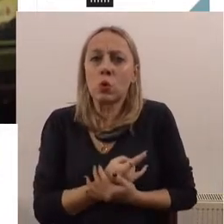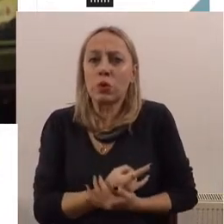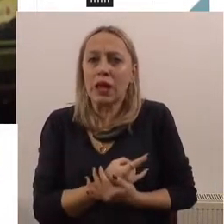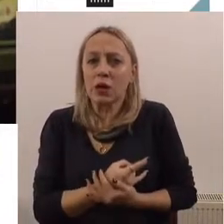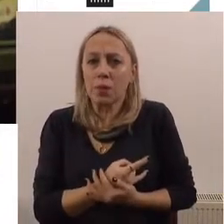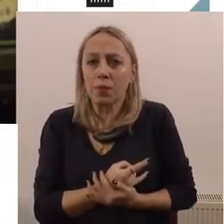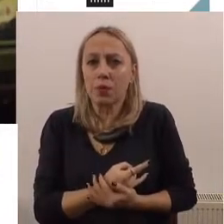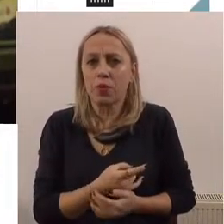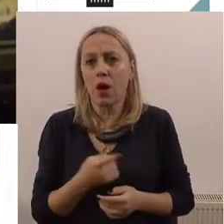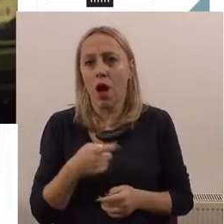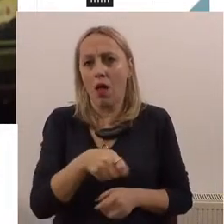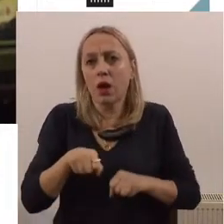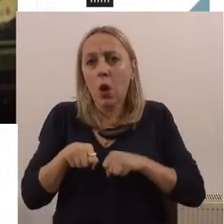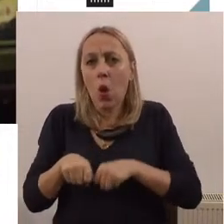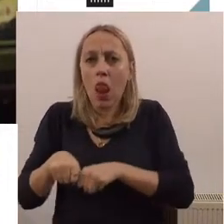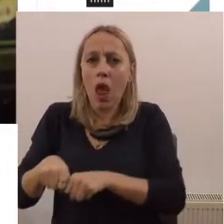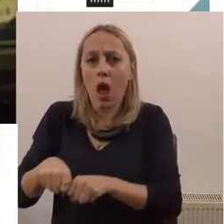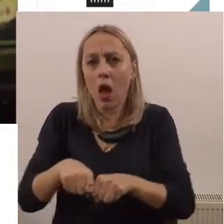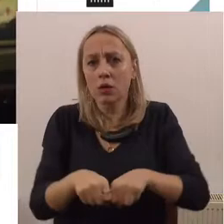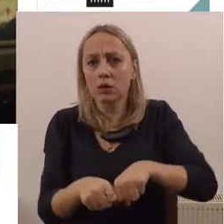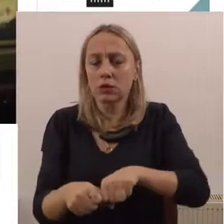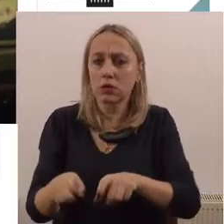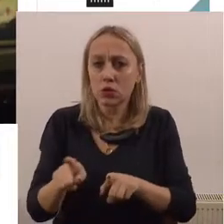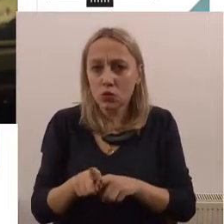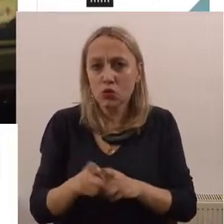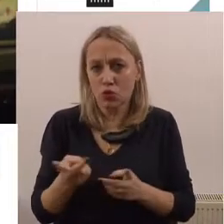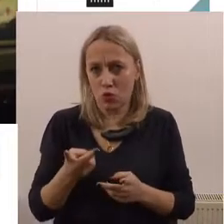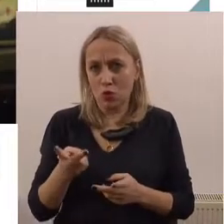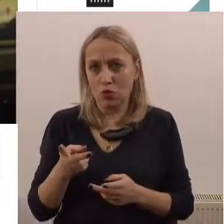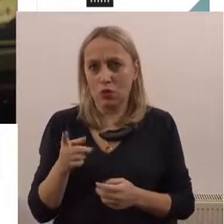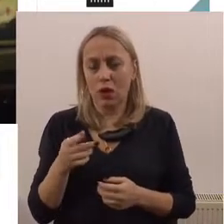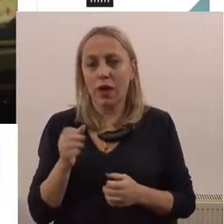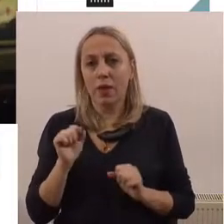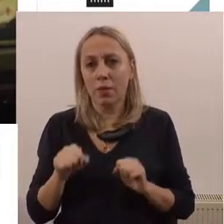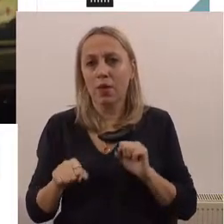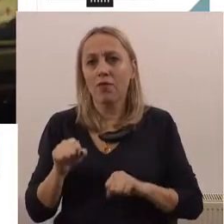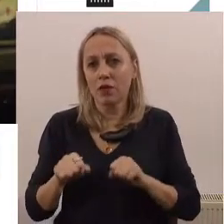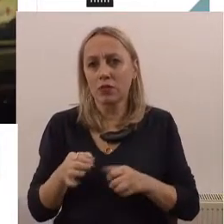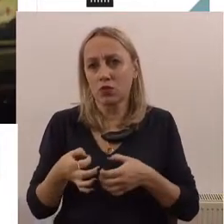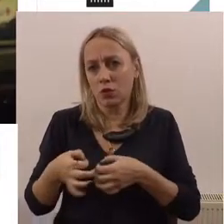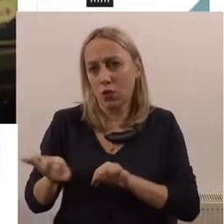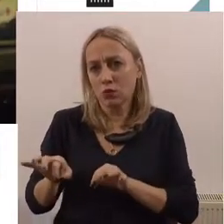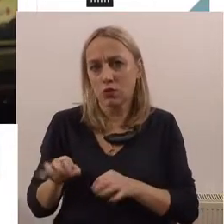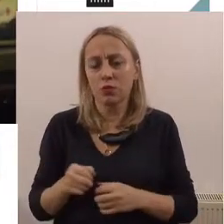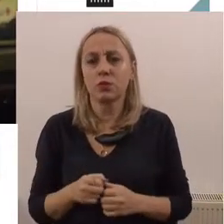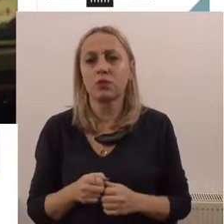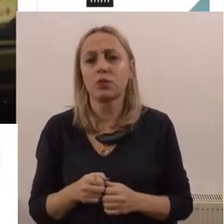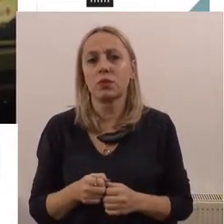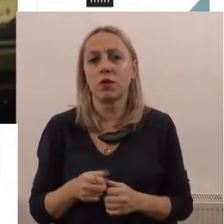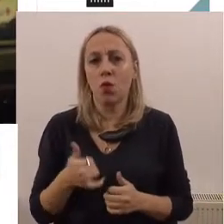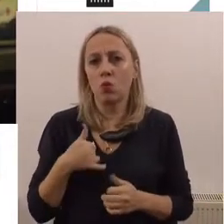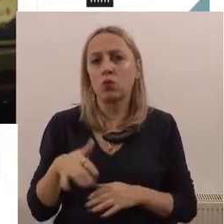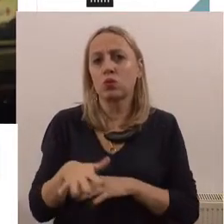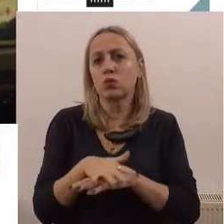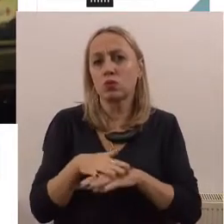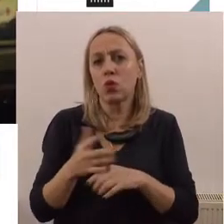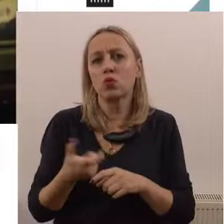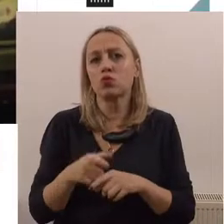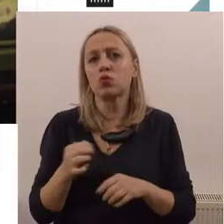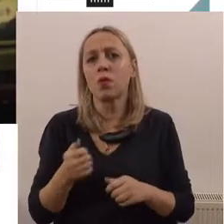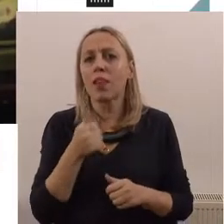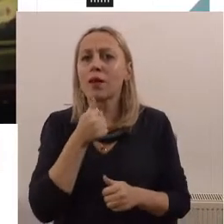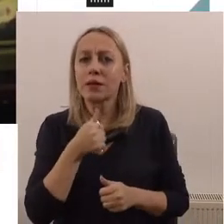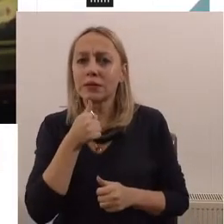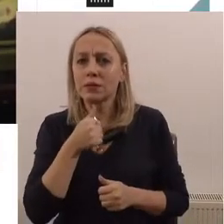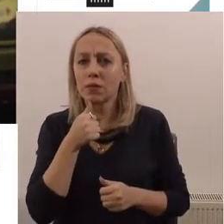or mothers with little children or someone who use